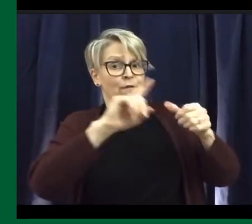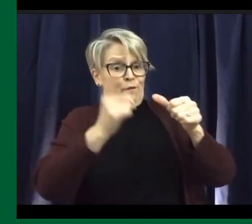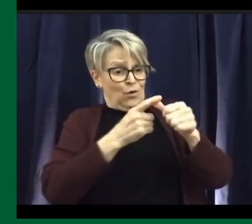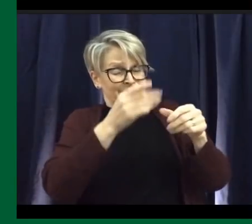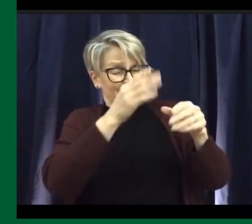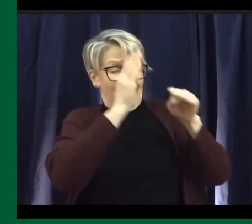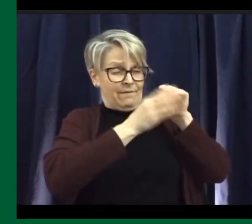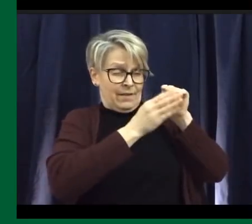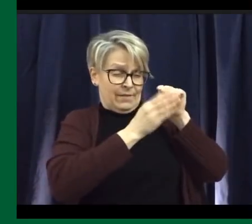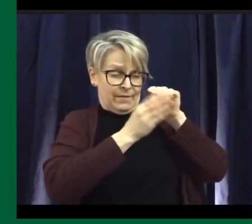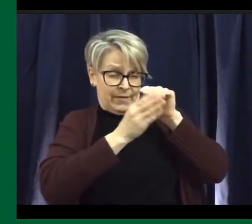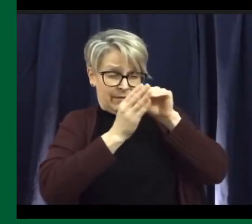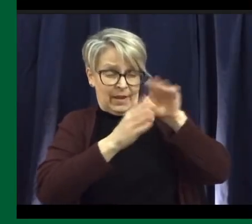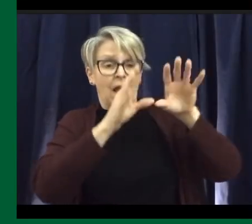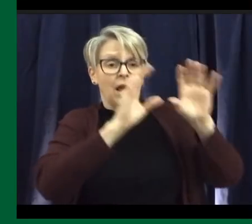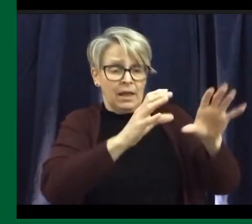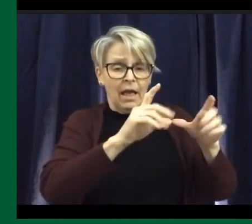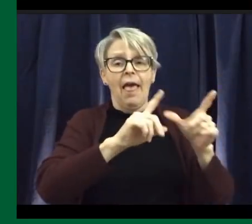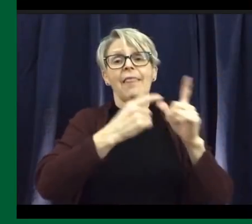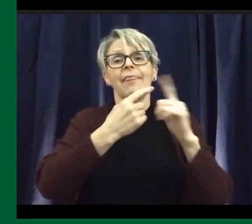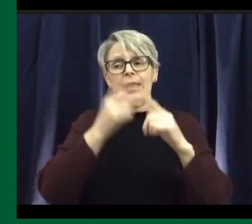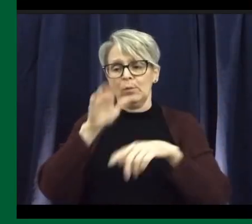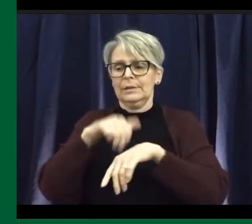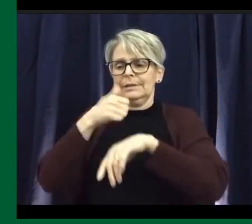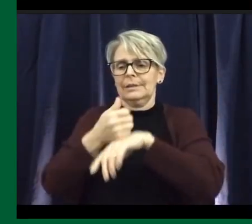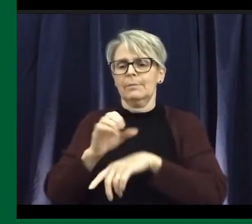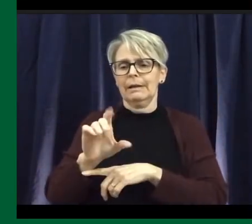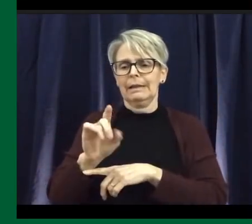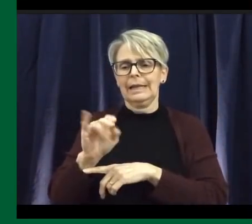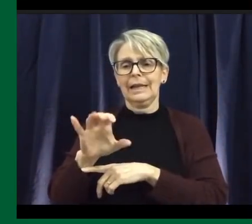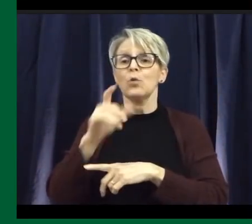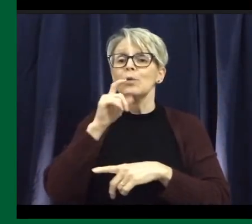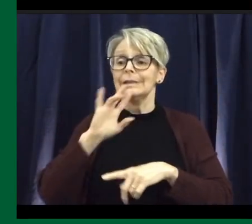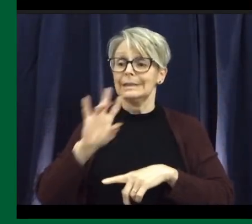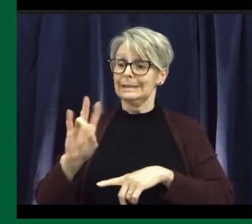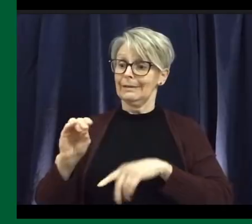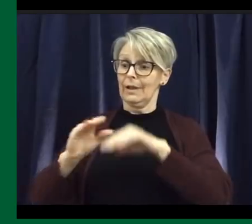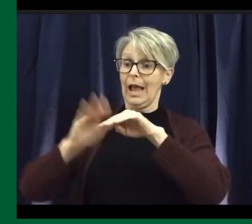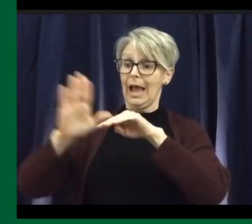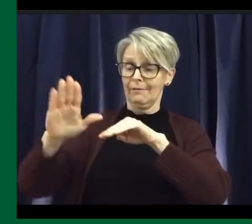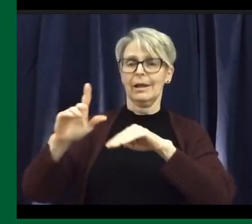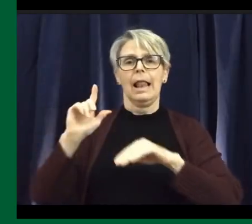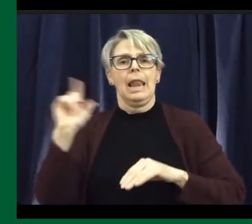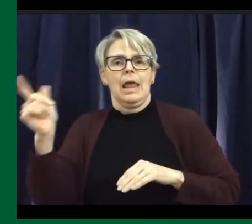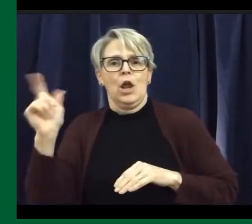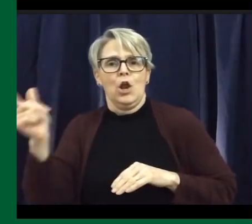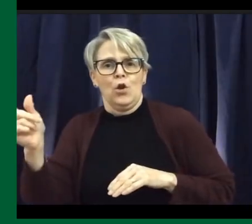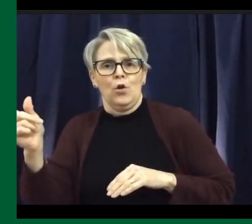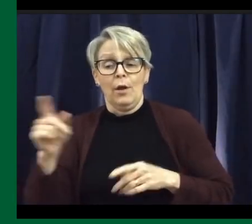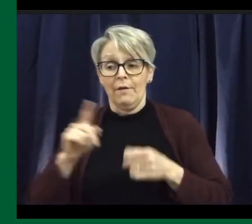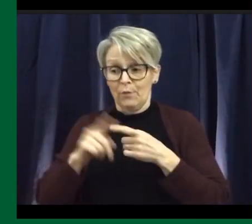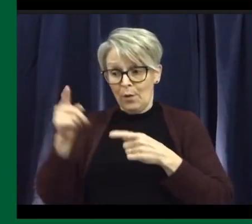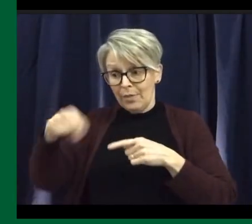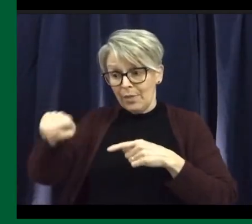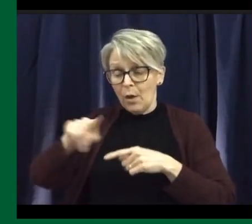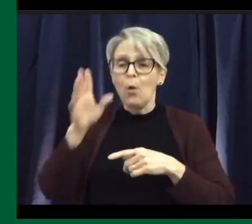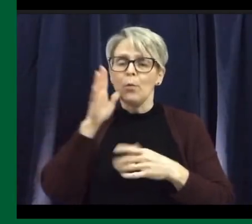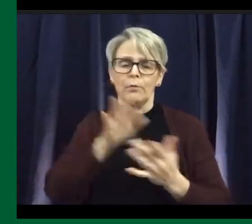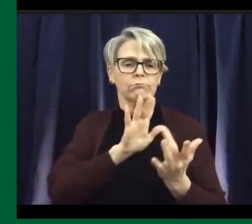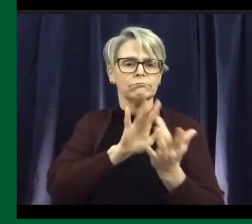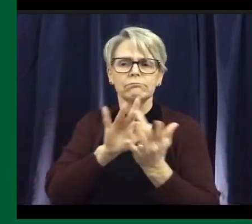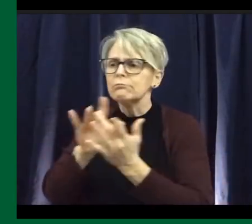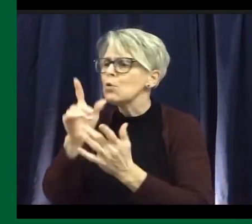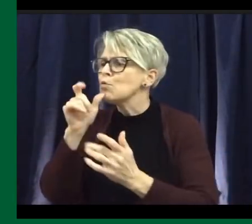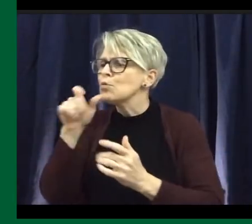or officials will be establishing clinics for residents 70 plus. To fill these clinics, we are contacting eligible